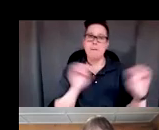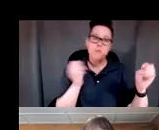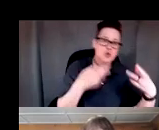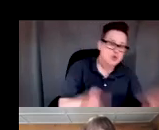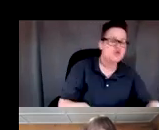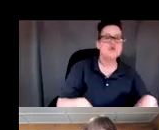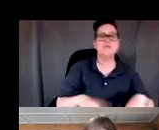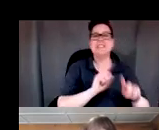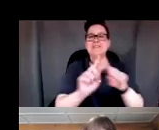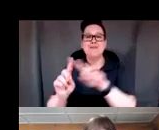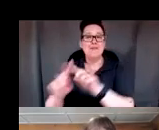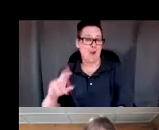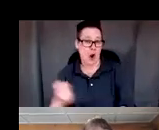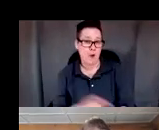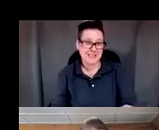multiple pharmacies.